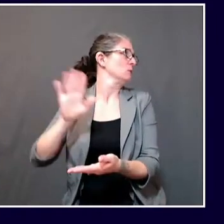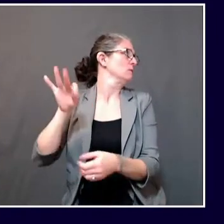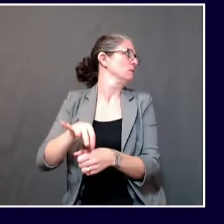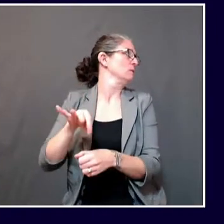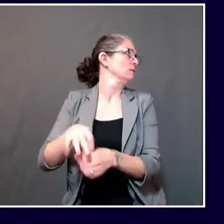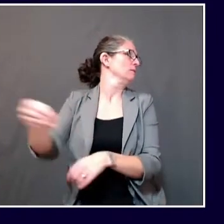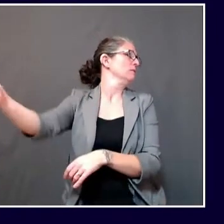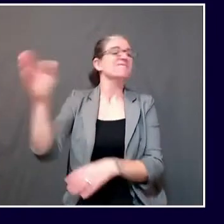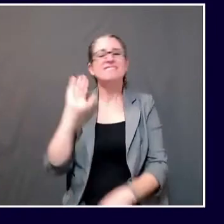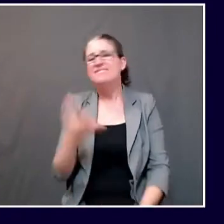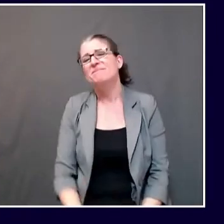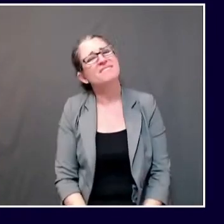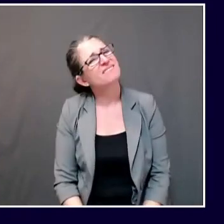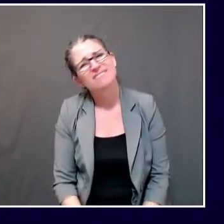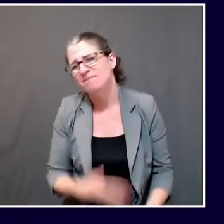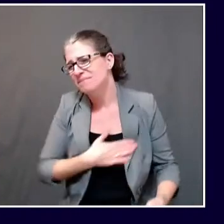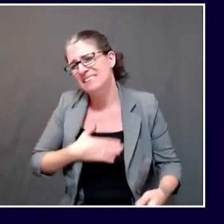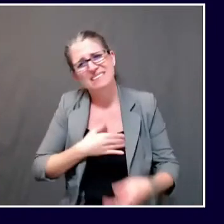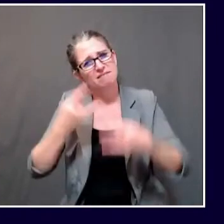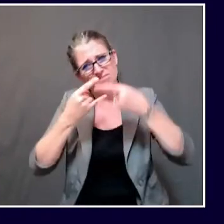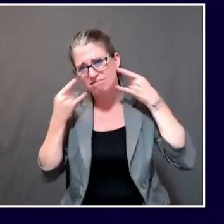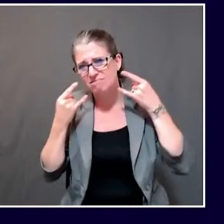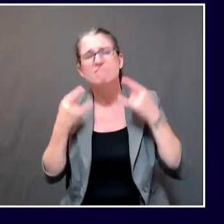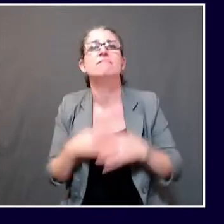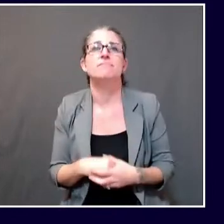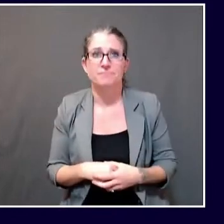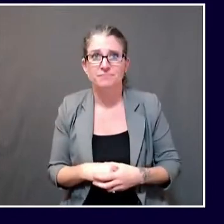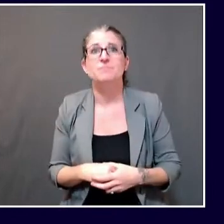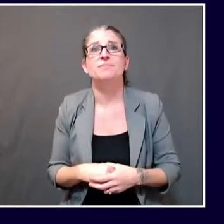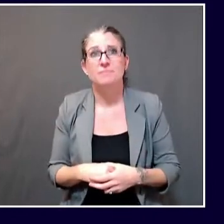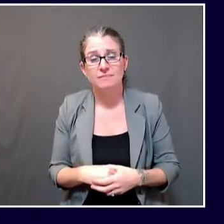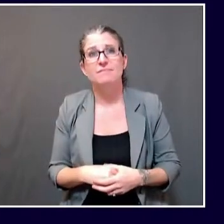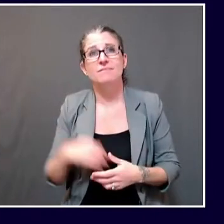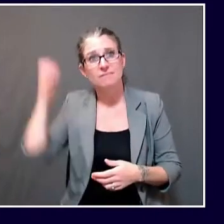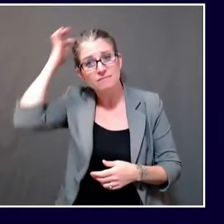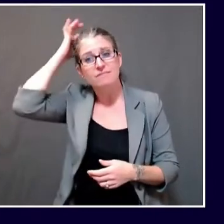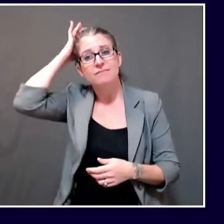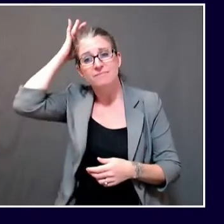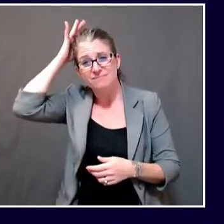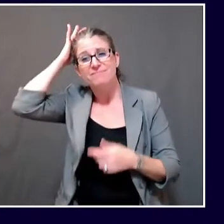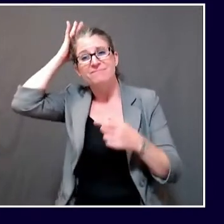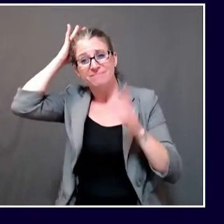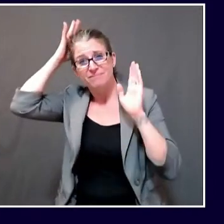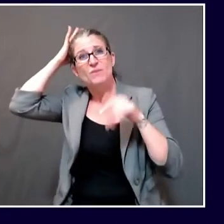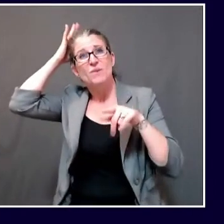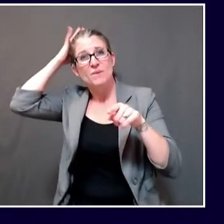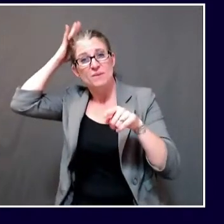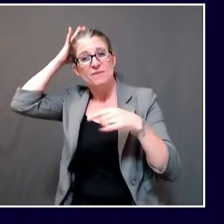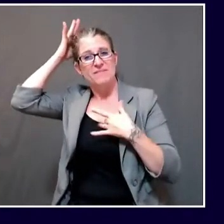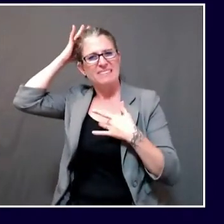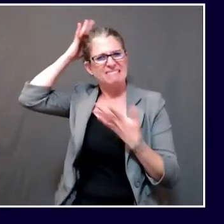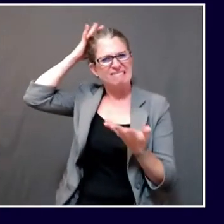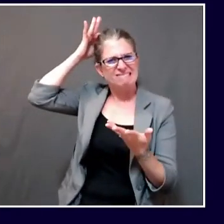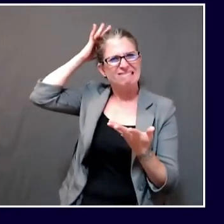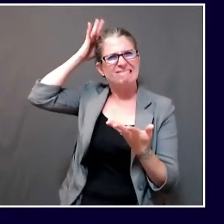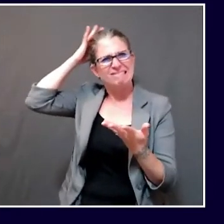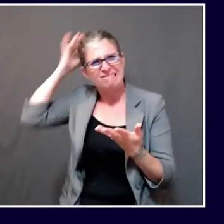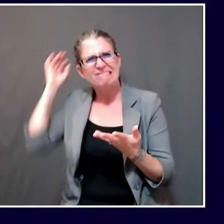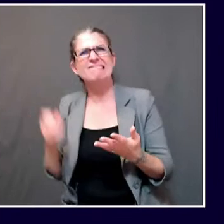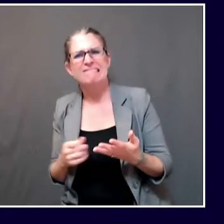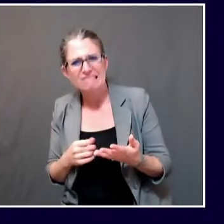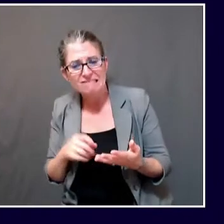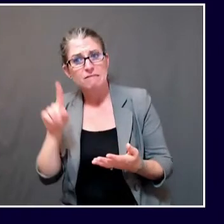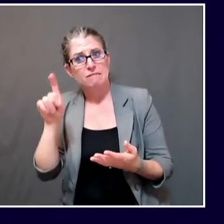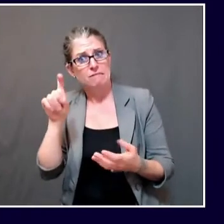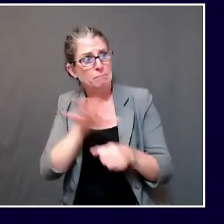is to vote by absentee. And again, since I'm with Dr. Shaw, you deserve a few numbers, which in 2016 in the presidential